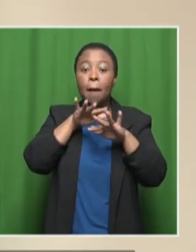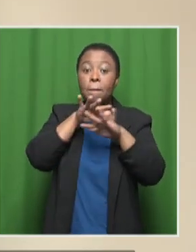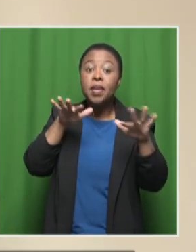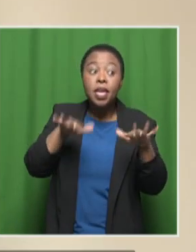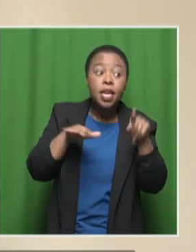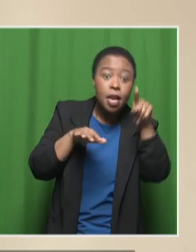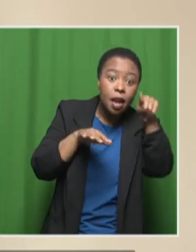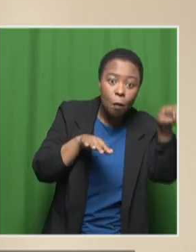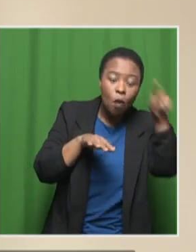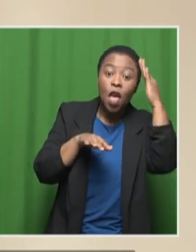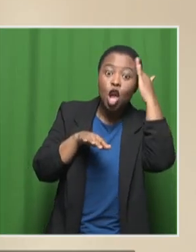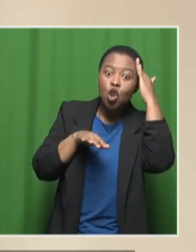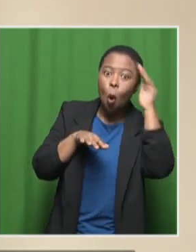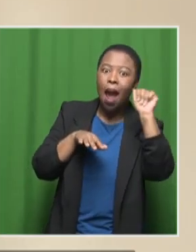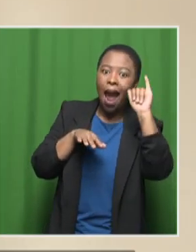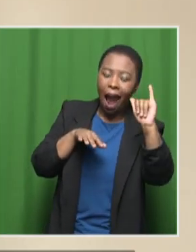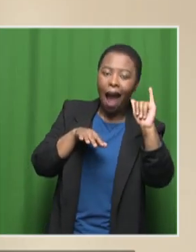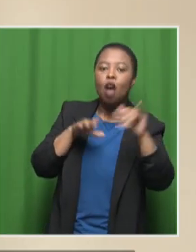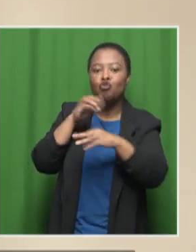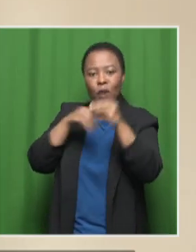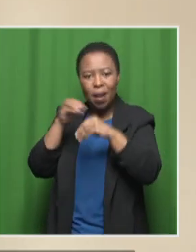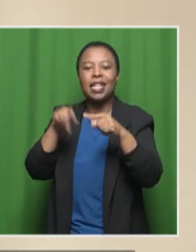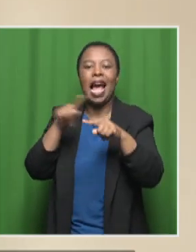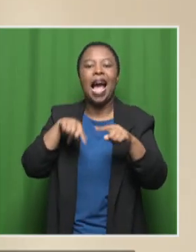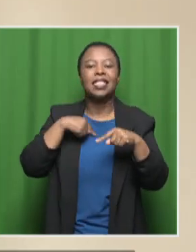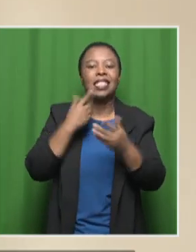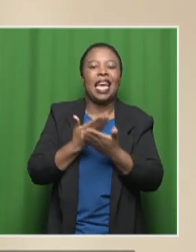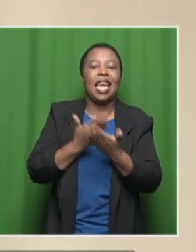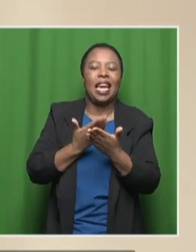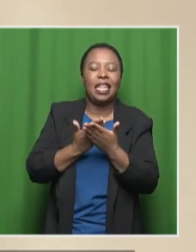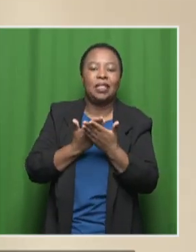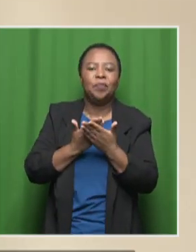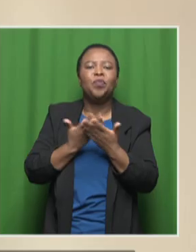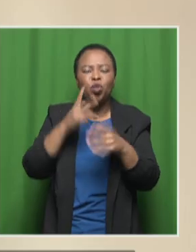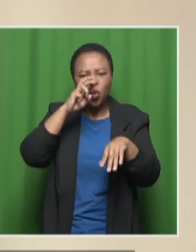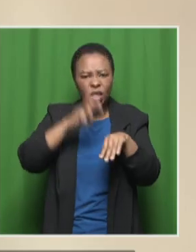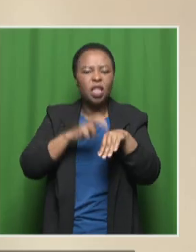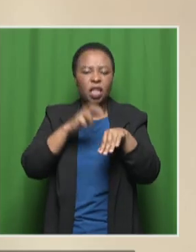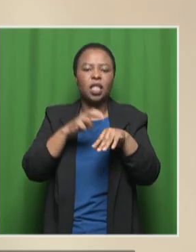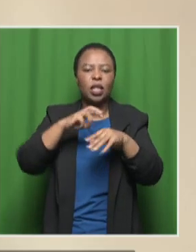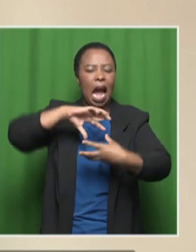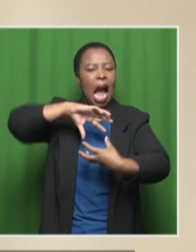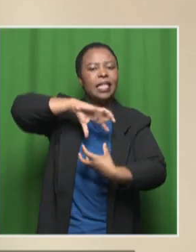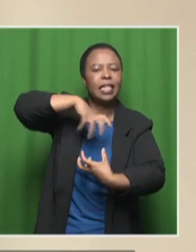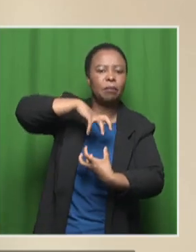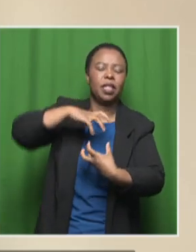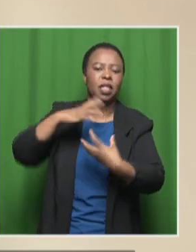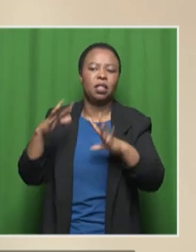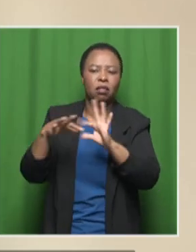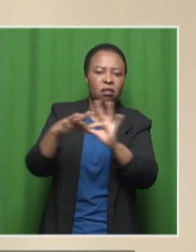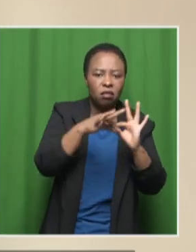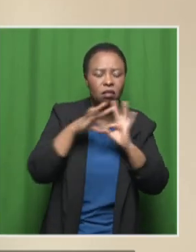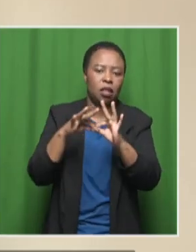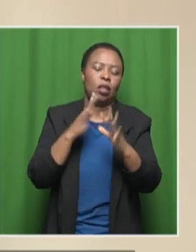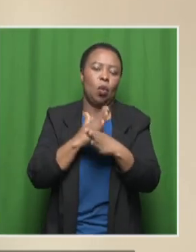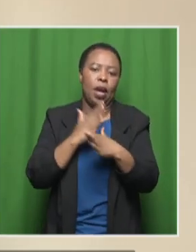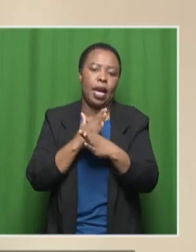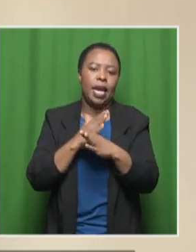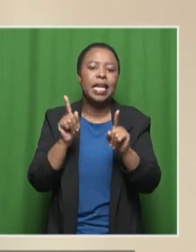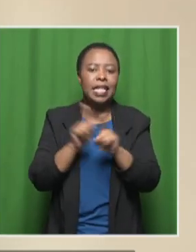AI. And we need to lean into it, I think. And as institutions, from a training perspective, we also need